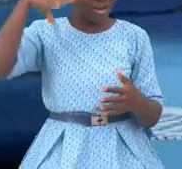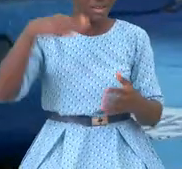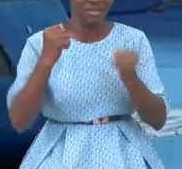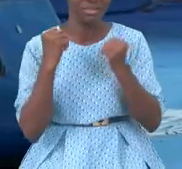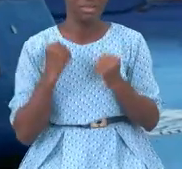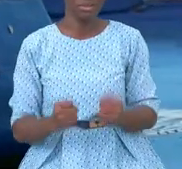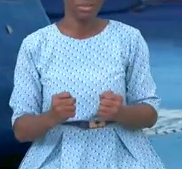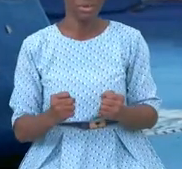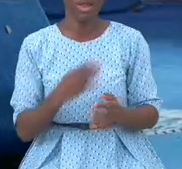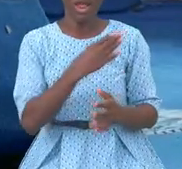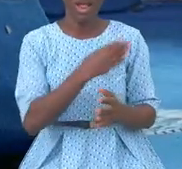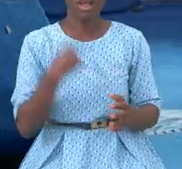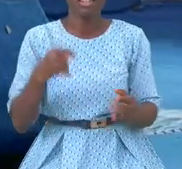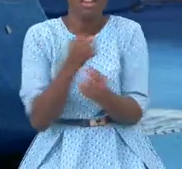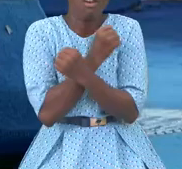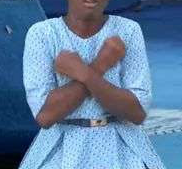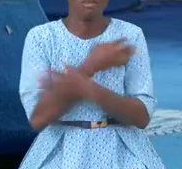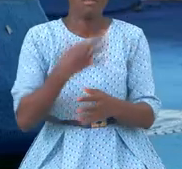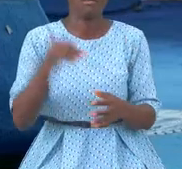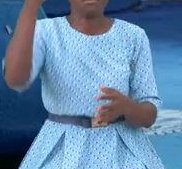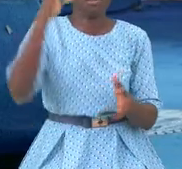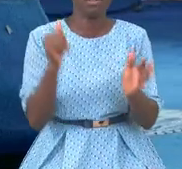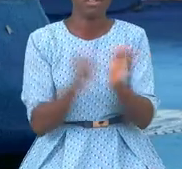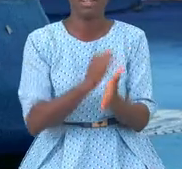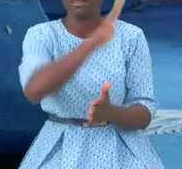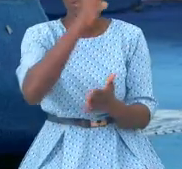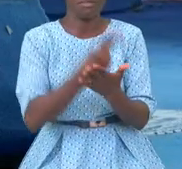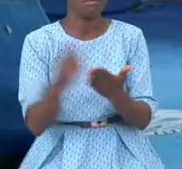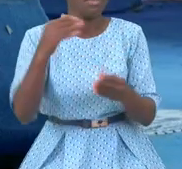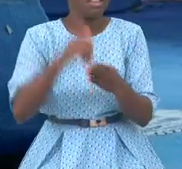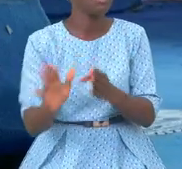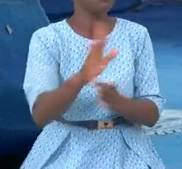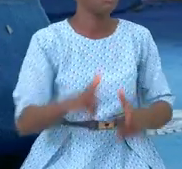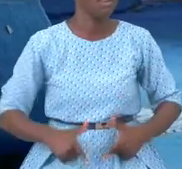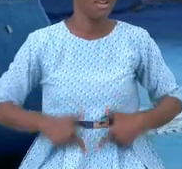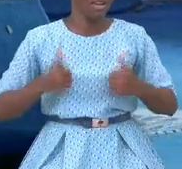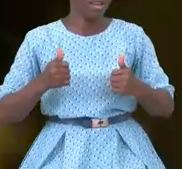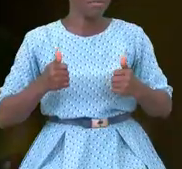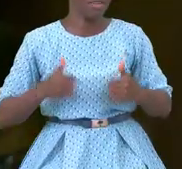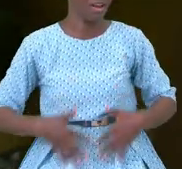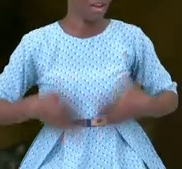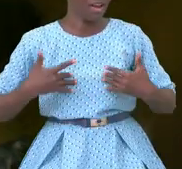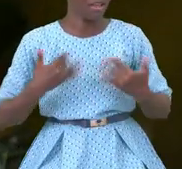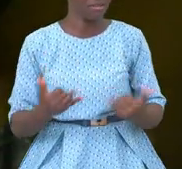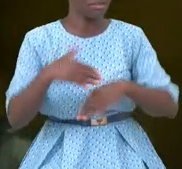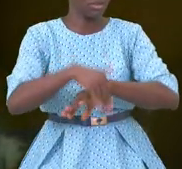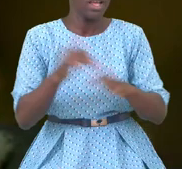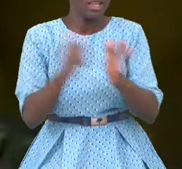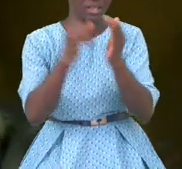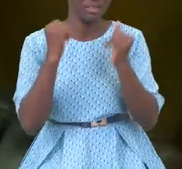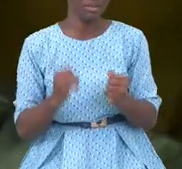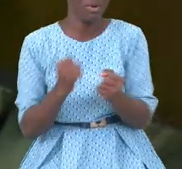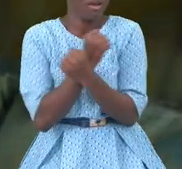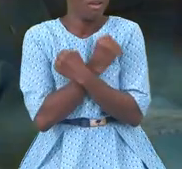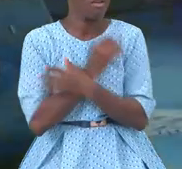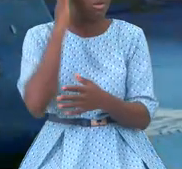that never fails. In your life tonight, that power, that love will never fail. And then you'll have